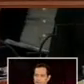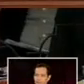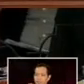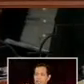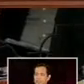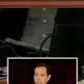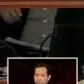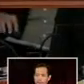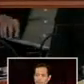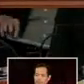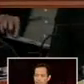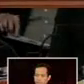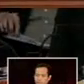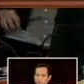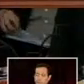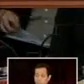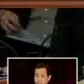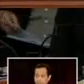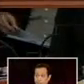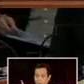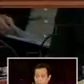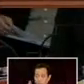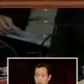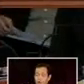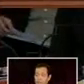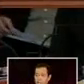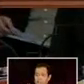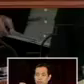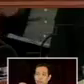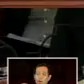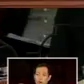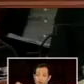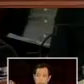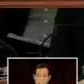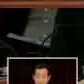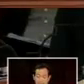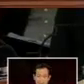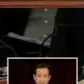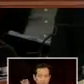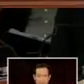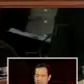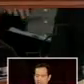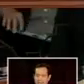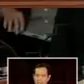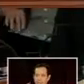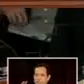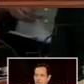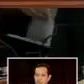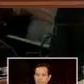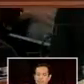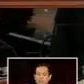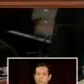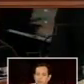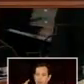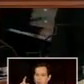except upon written permission of the depositor or in cases of impeachment, it doesn't say that you need an order of the impeachment